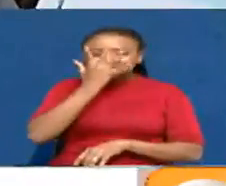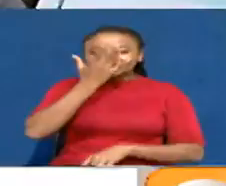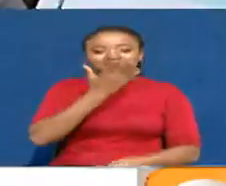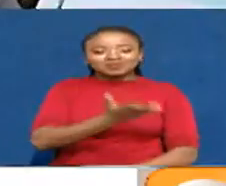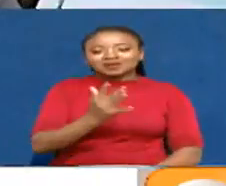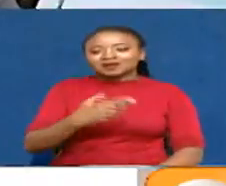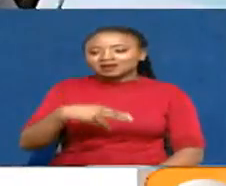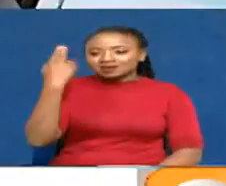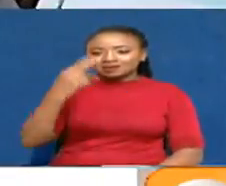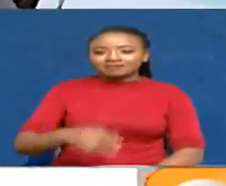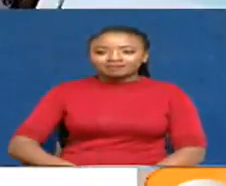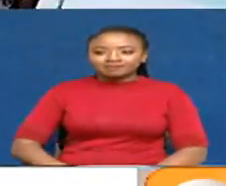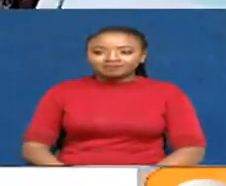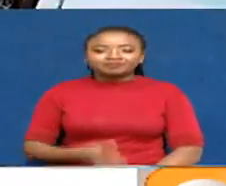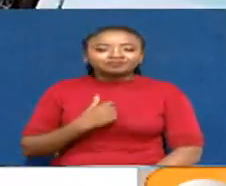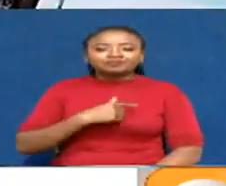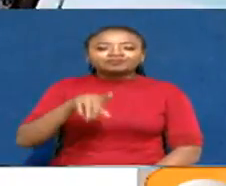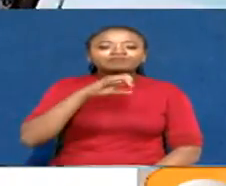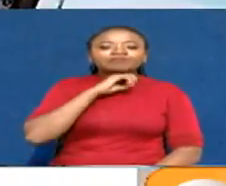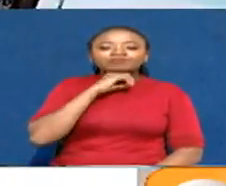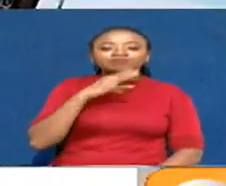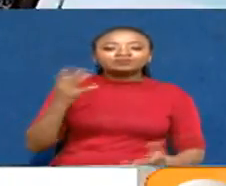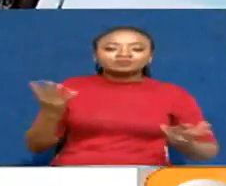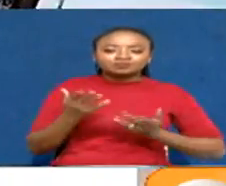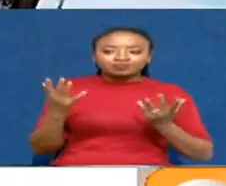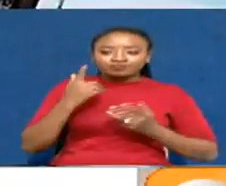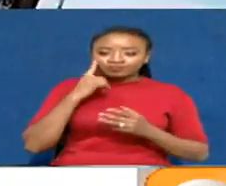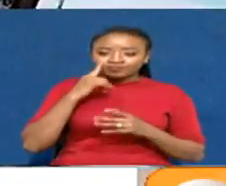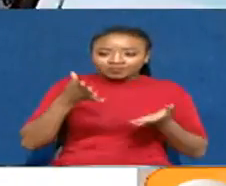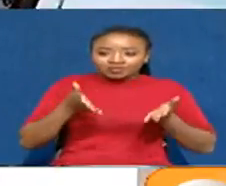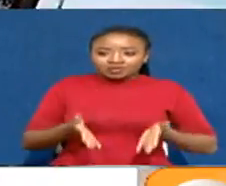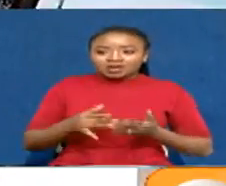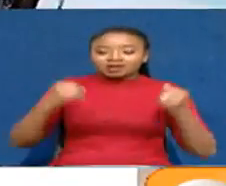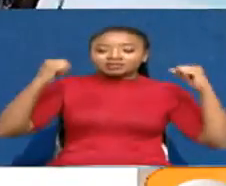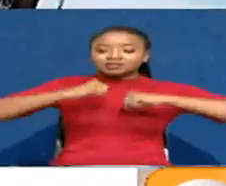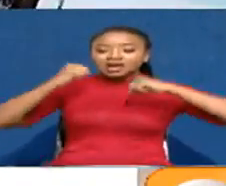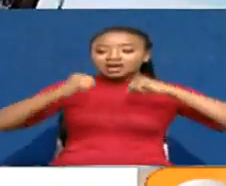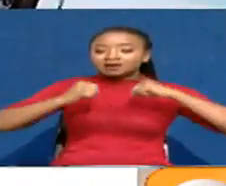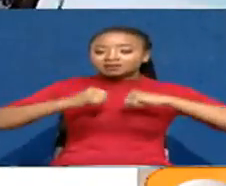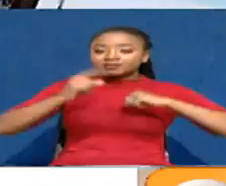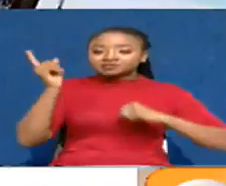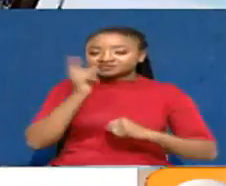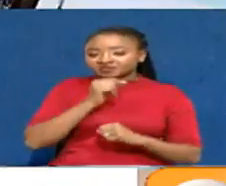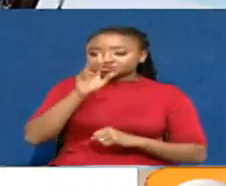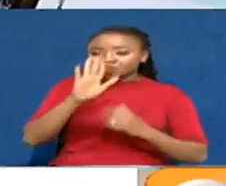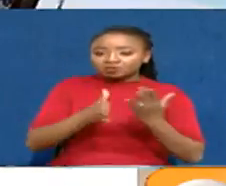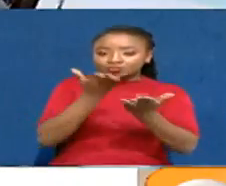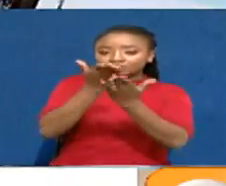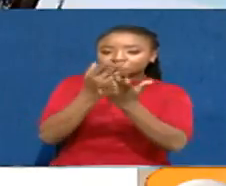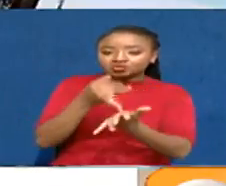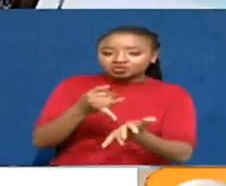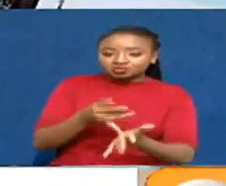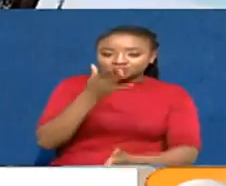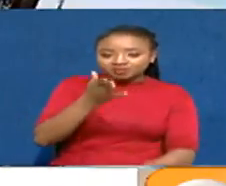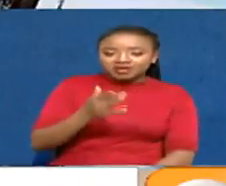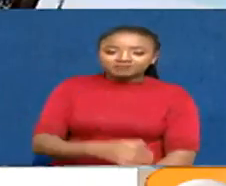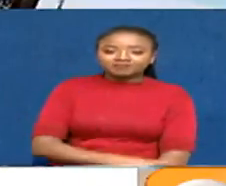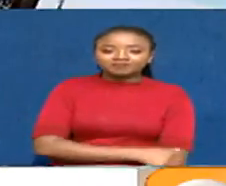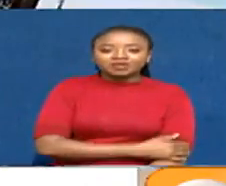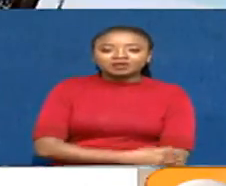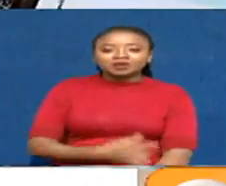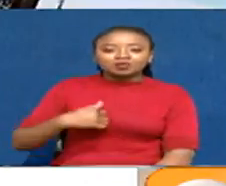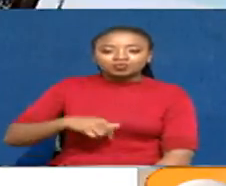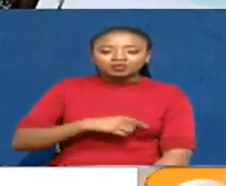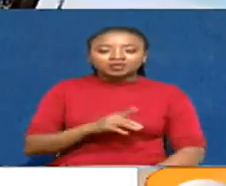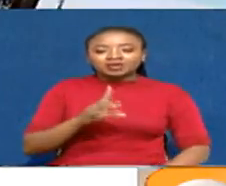Well, in the current bill that is proposed, one of the proposals we made as the Digital Lenders